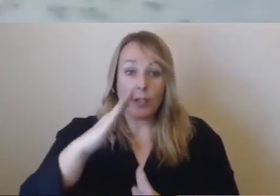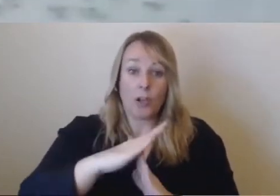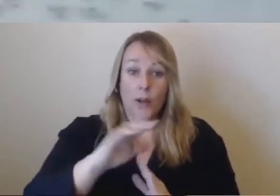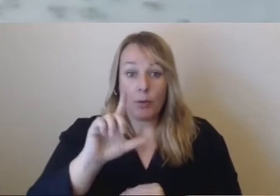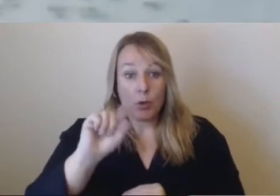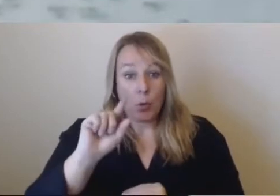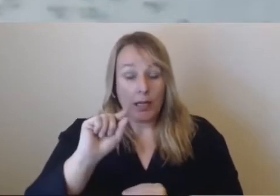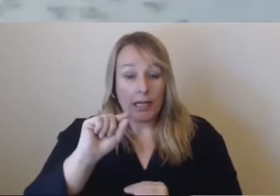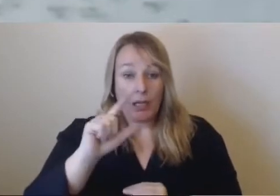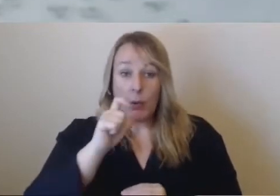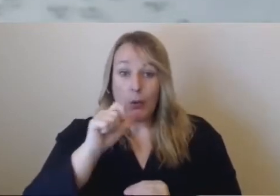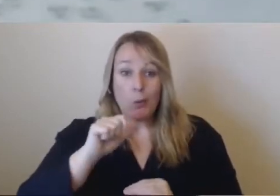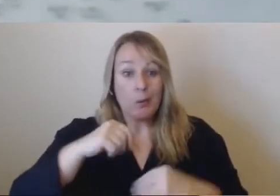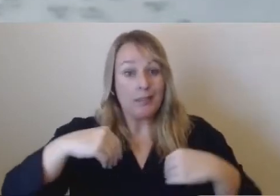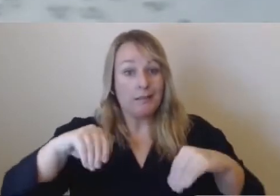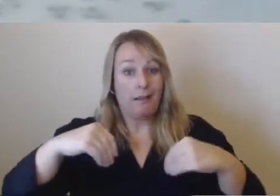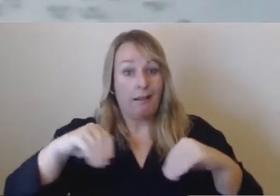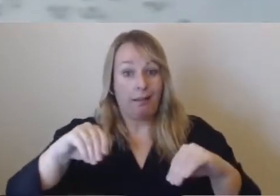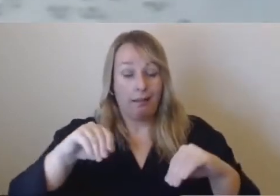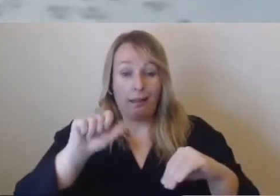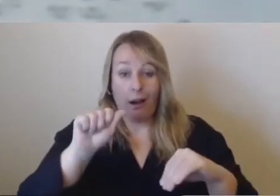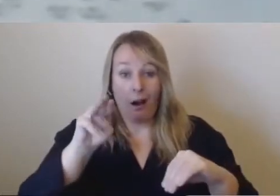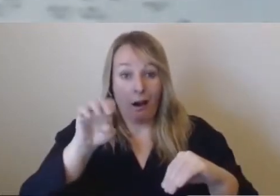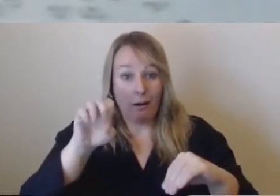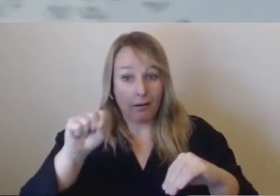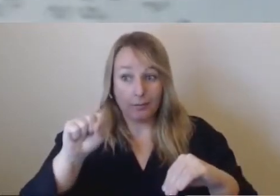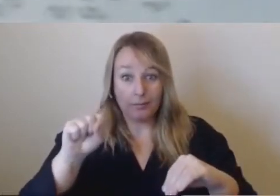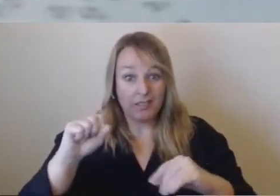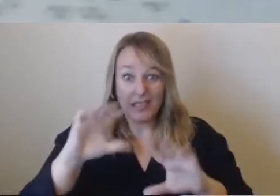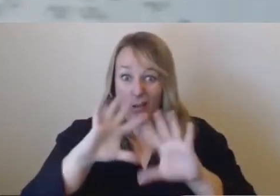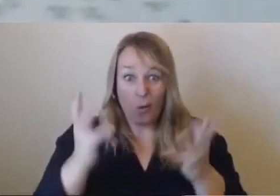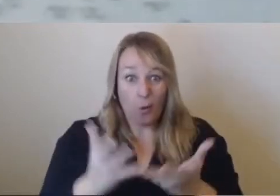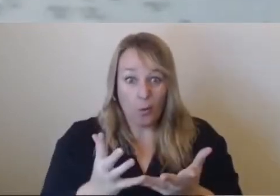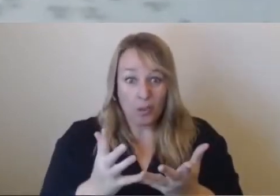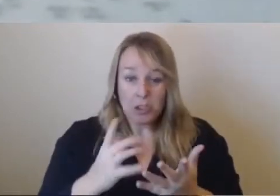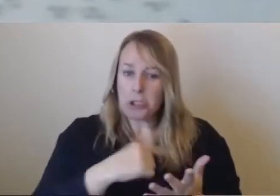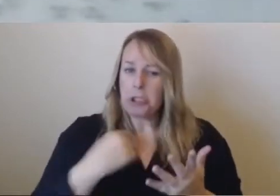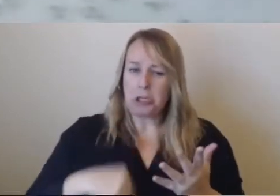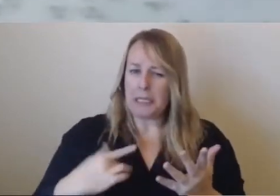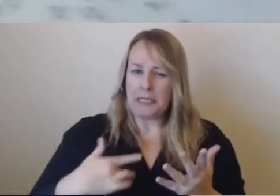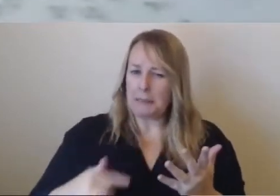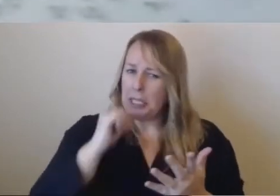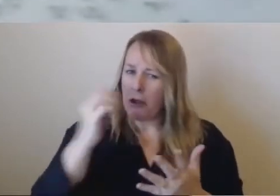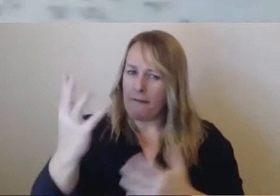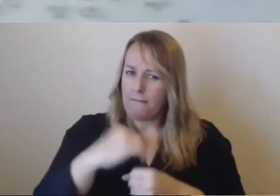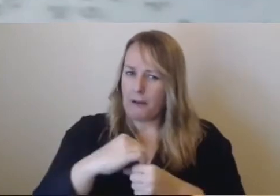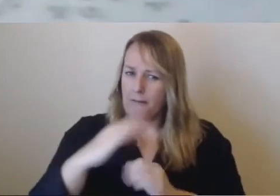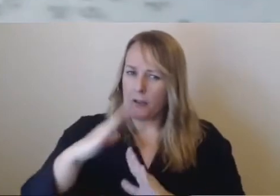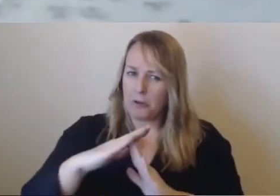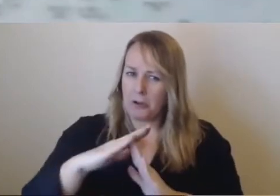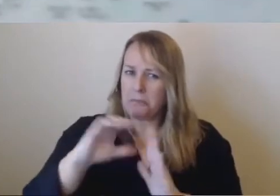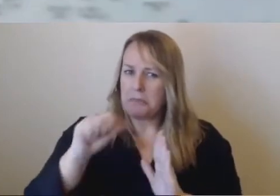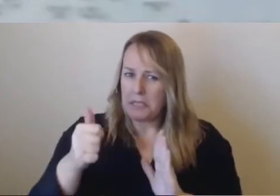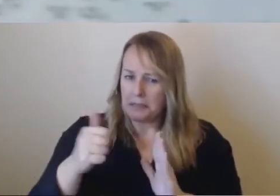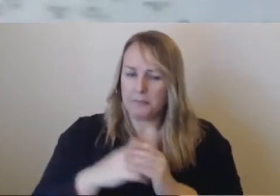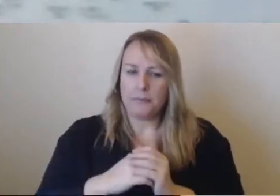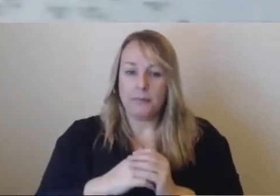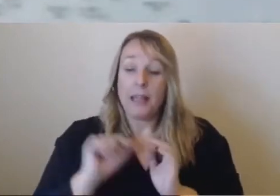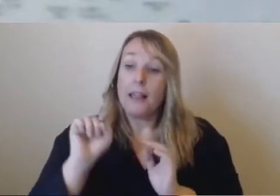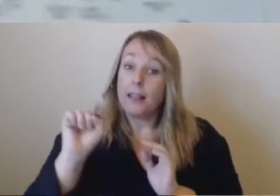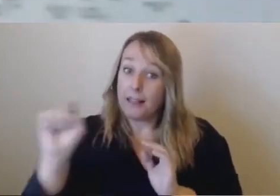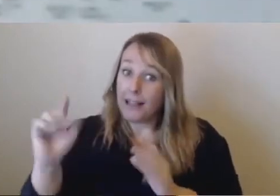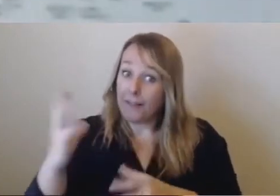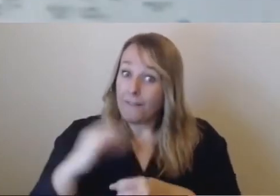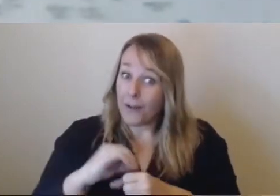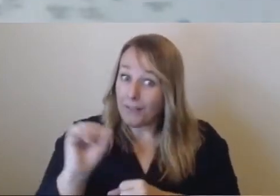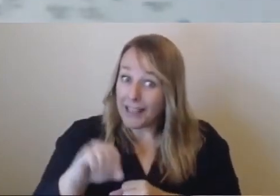world, normally China would not make the cut. But it wasn't because it wasn't an active player in the arms industry, but because the